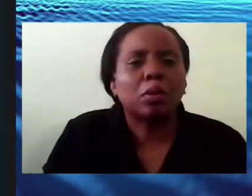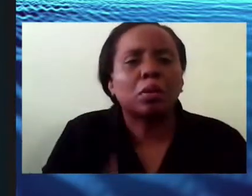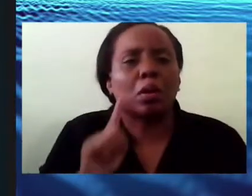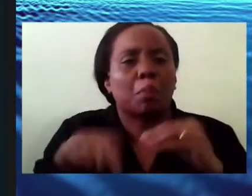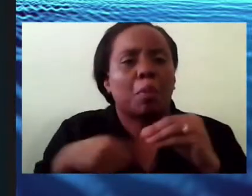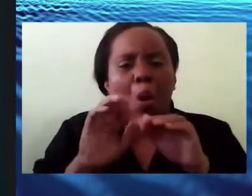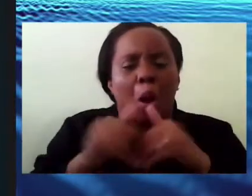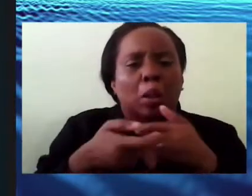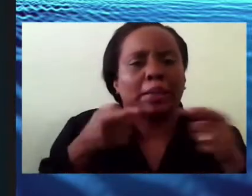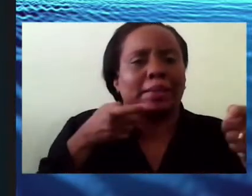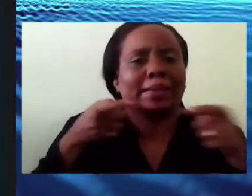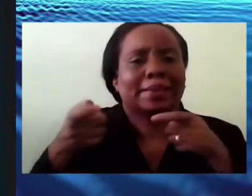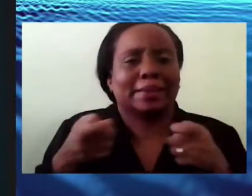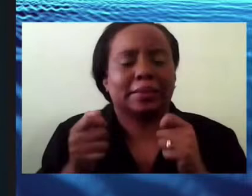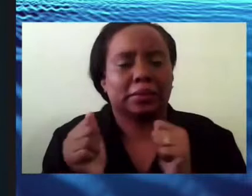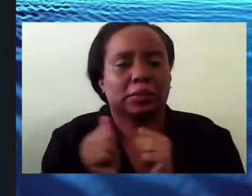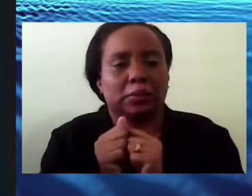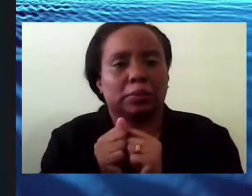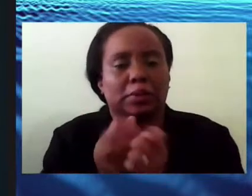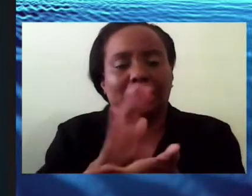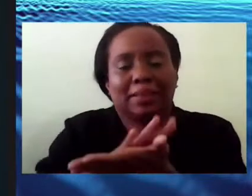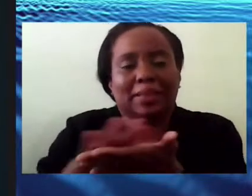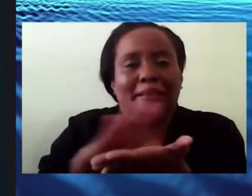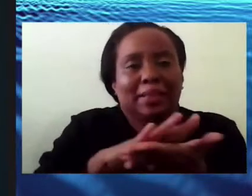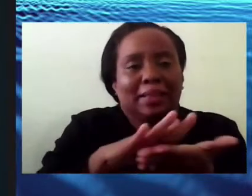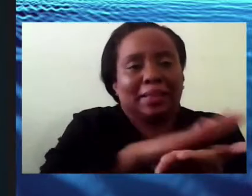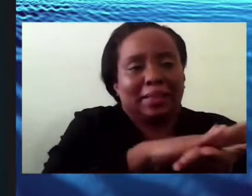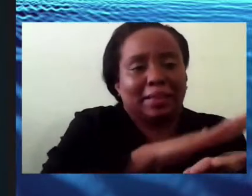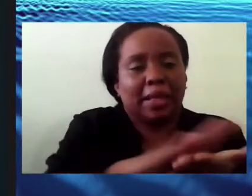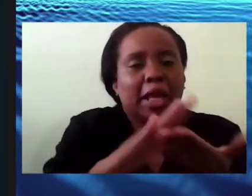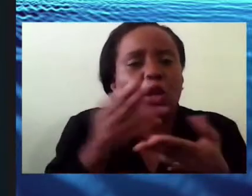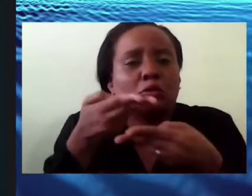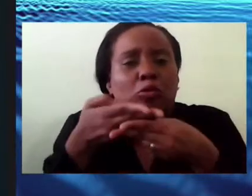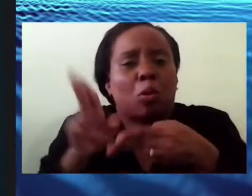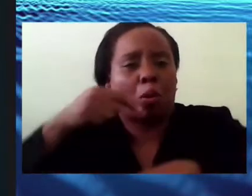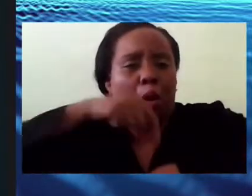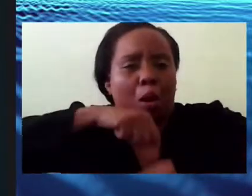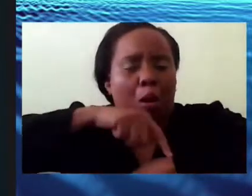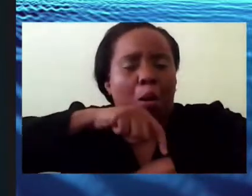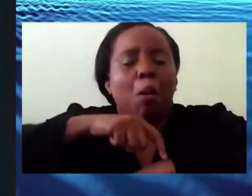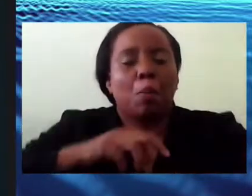how to deal with the cleaning of the runway in the shortest possible time.